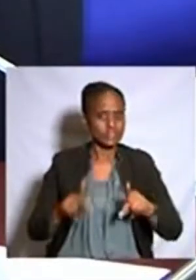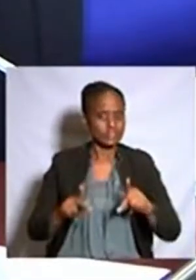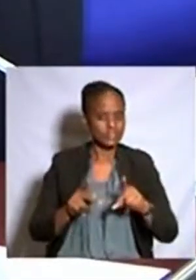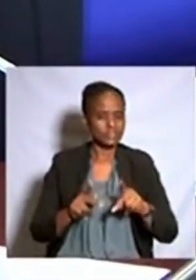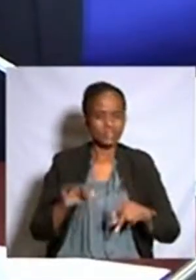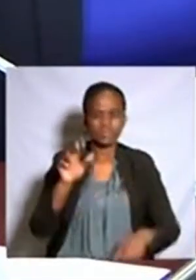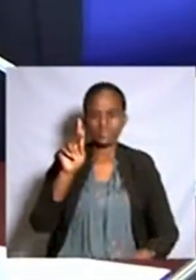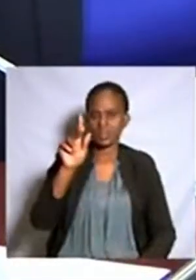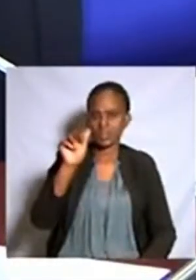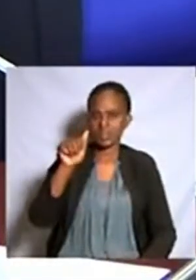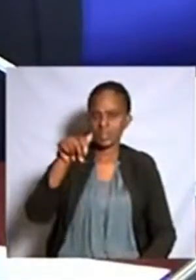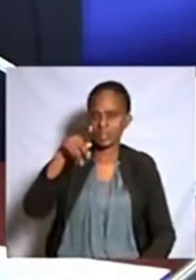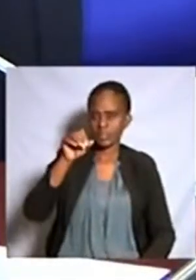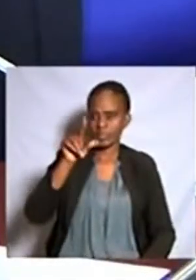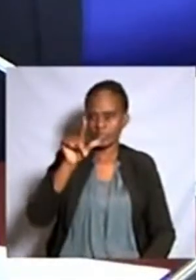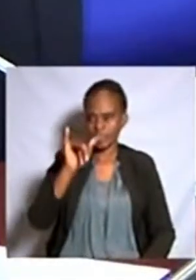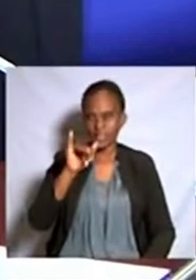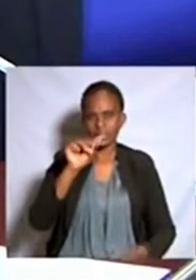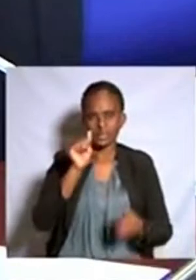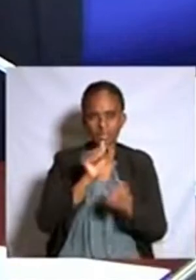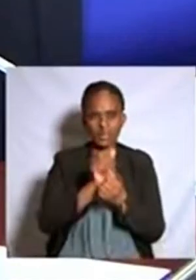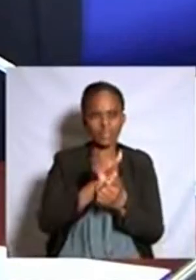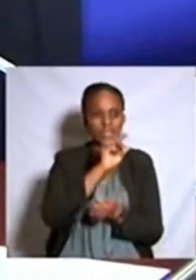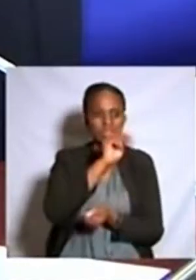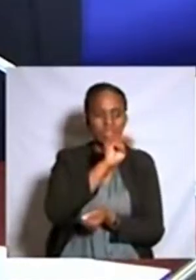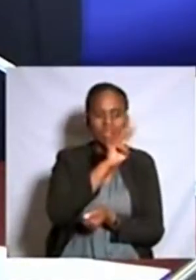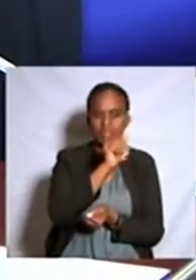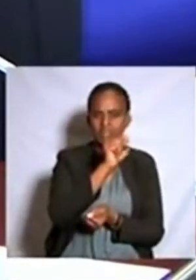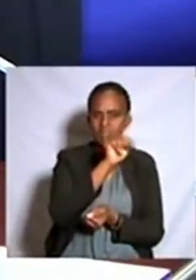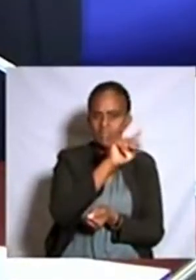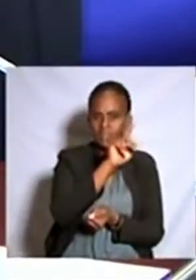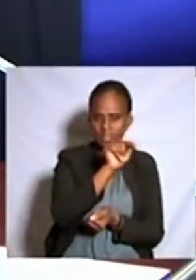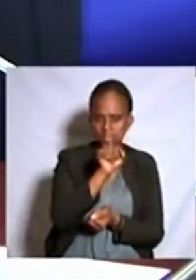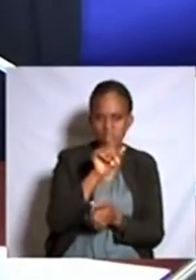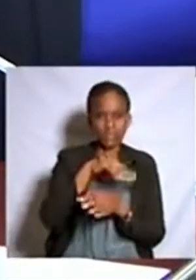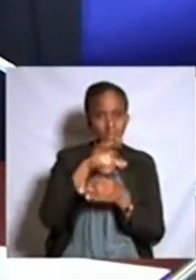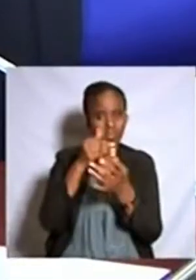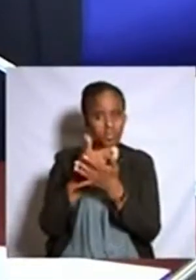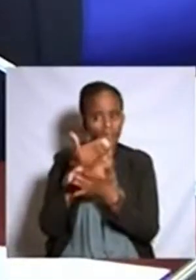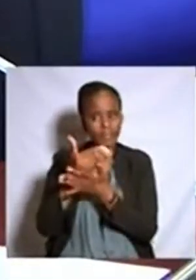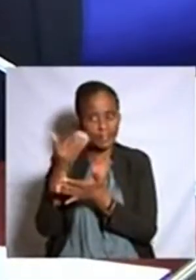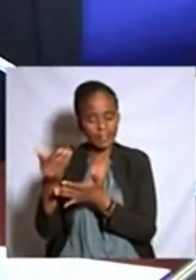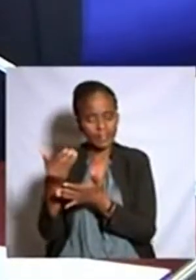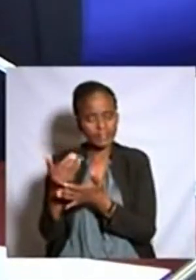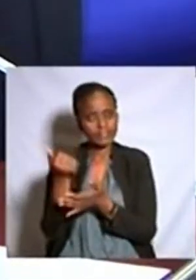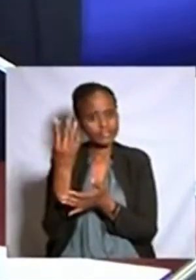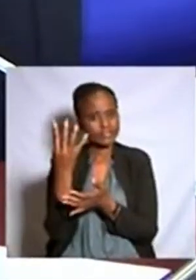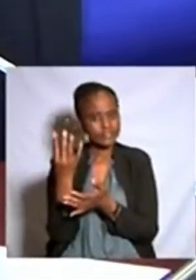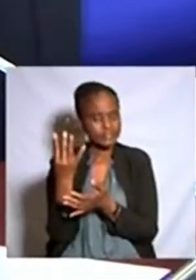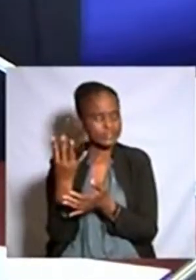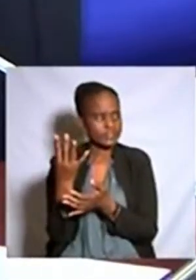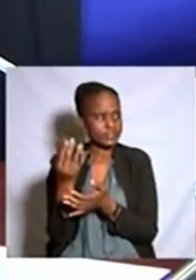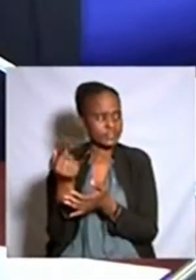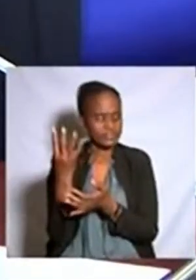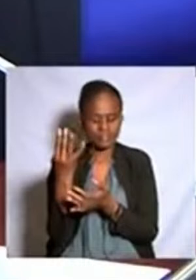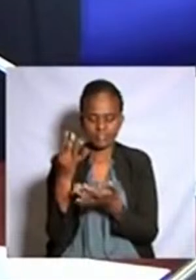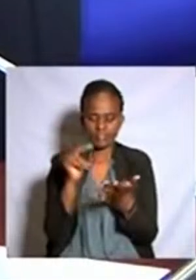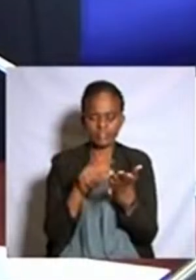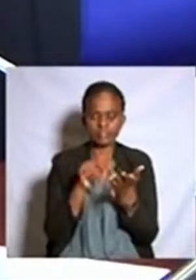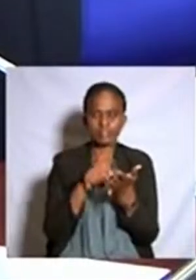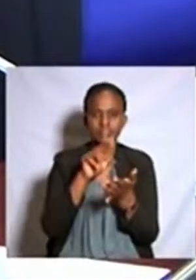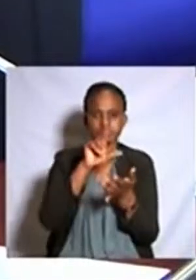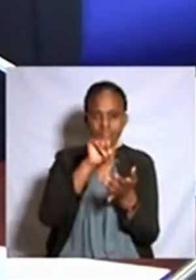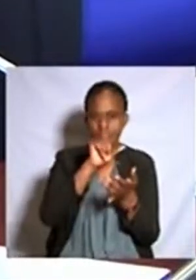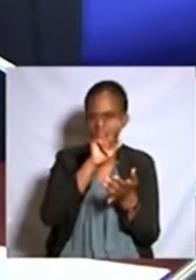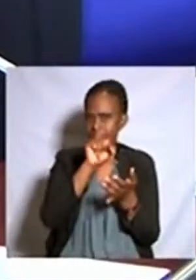Kapoli Jonas and Esther Mwanza. The documents were outsourced to TMN on 14 November 2022,